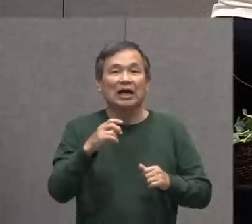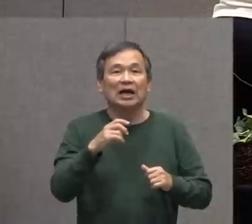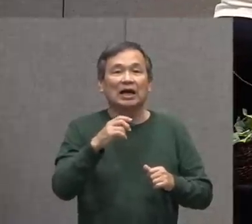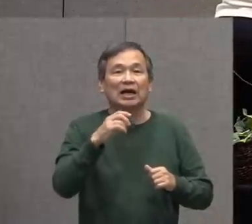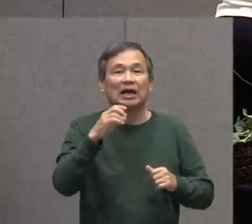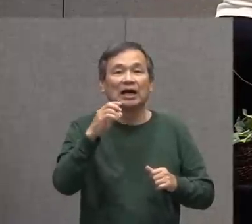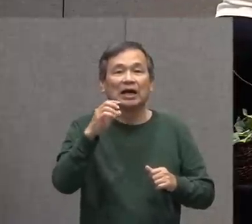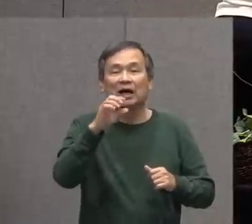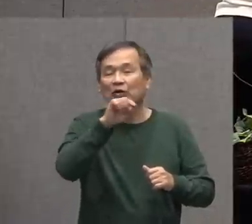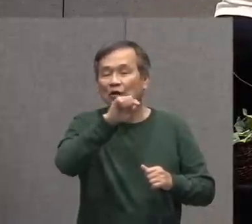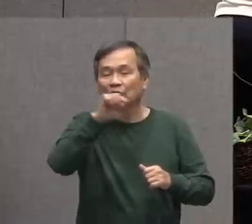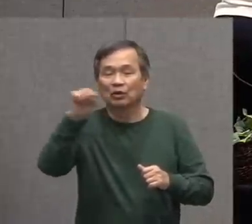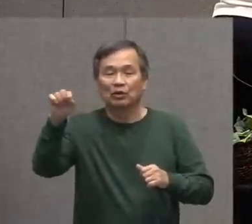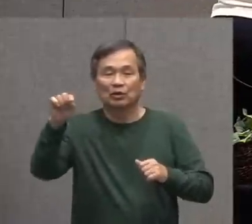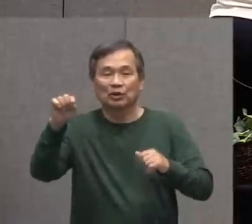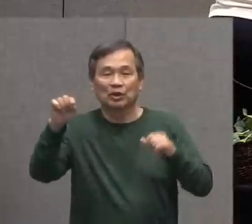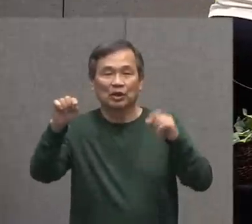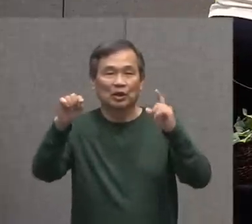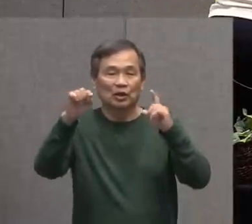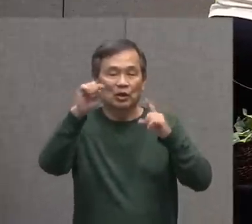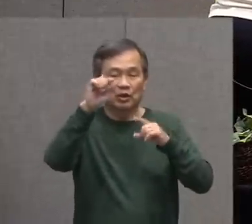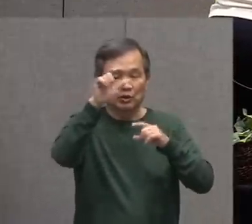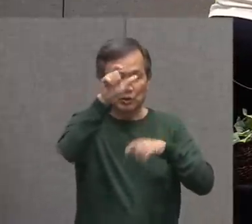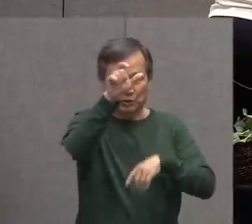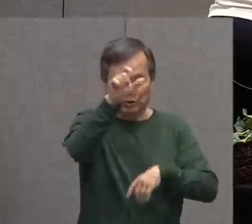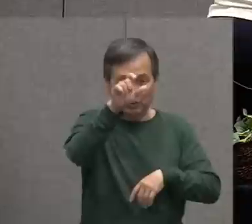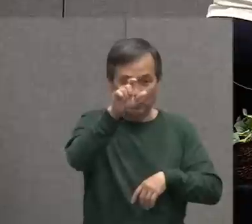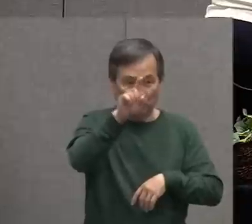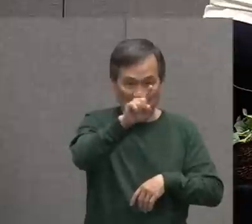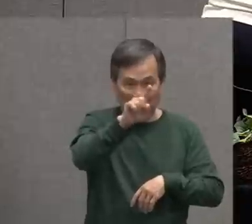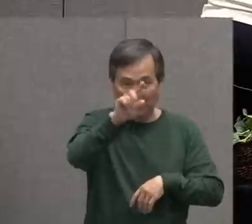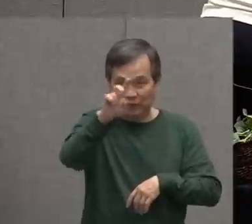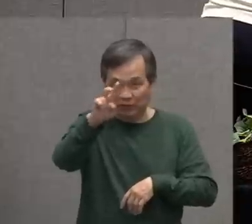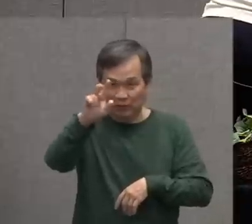be able to figure that out. So I have 3,